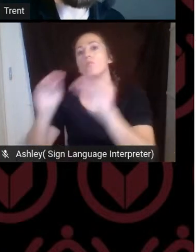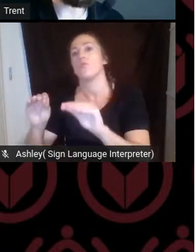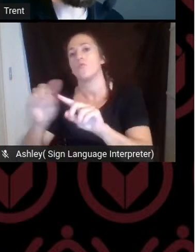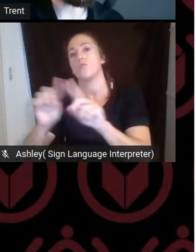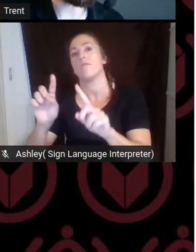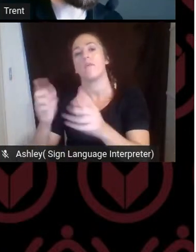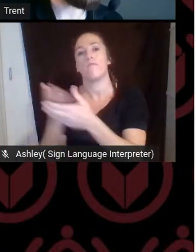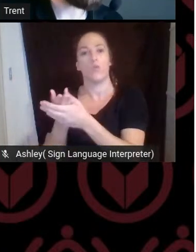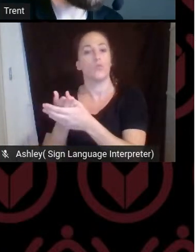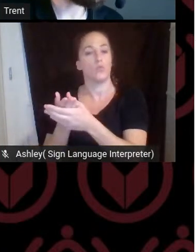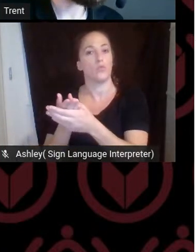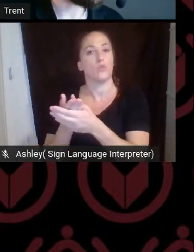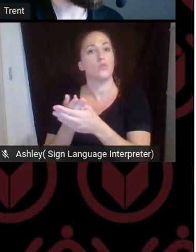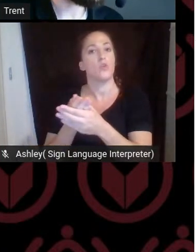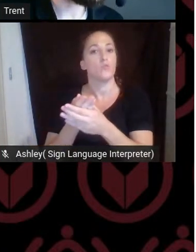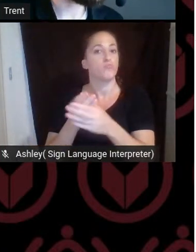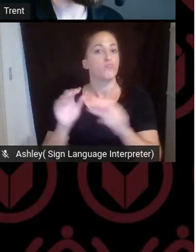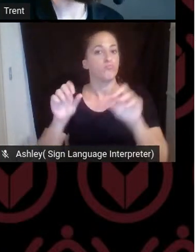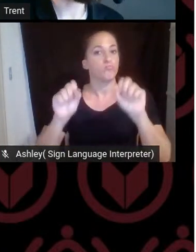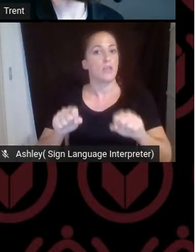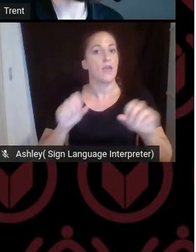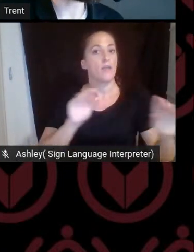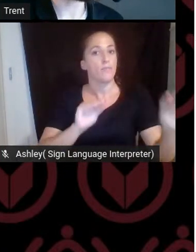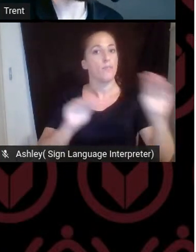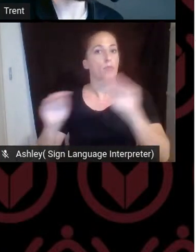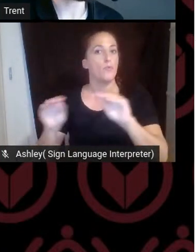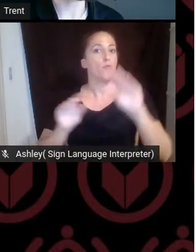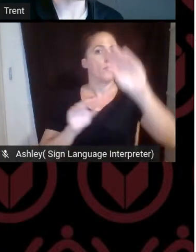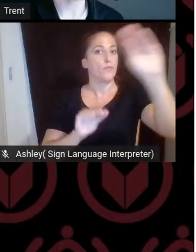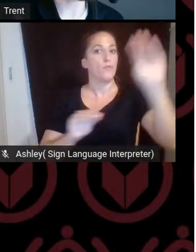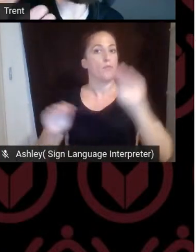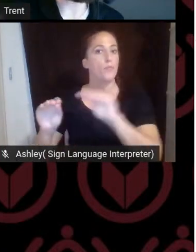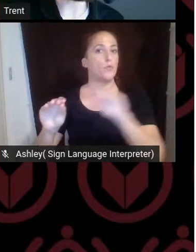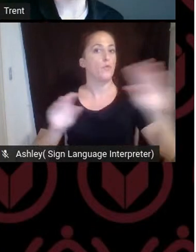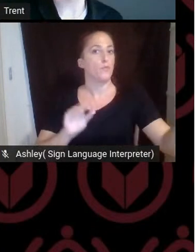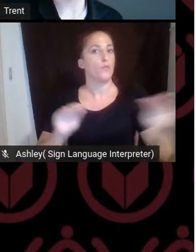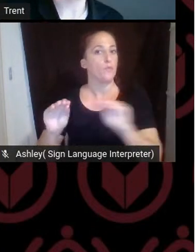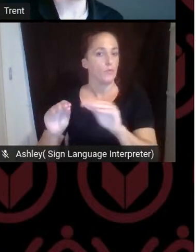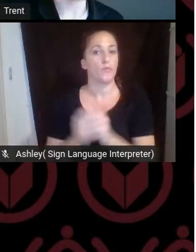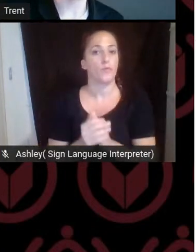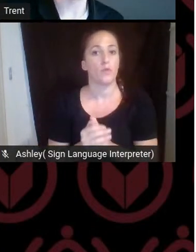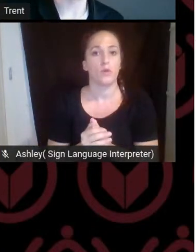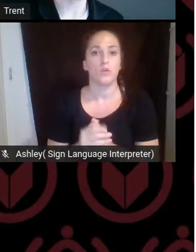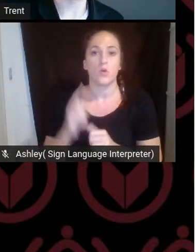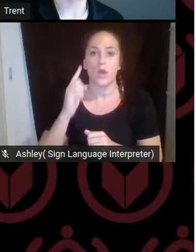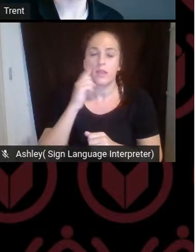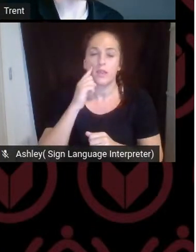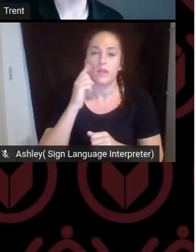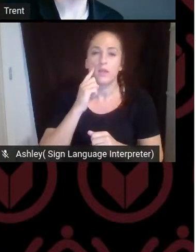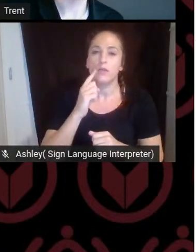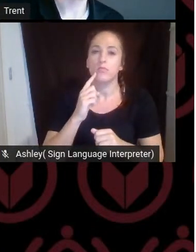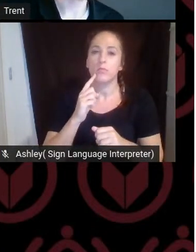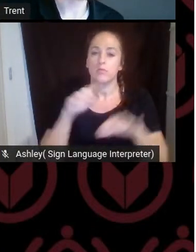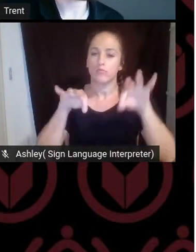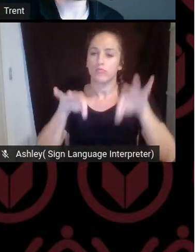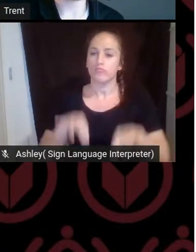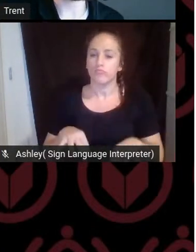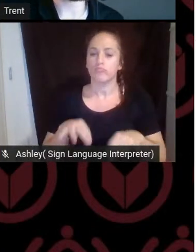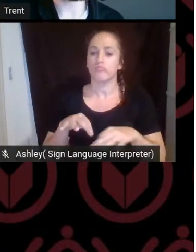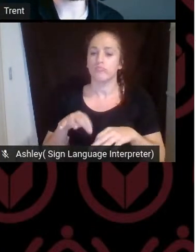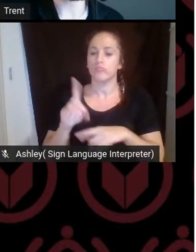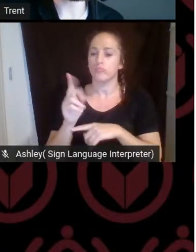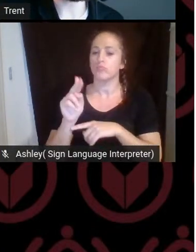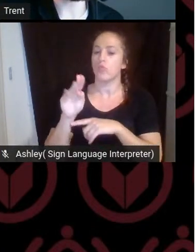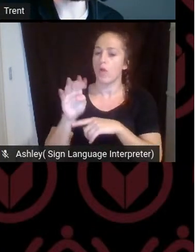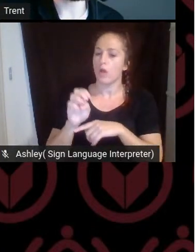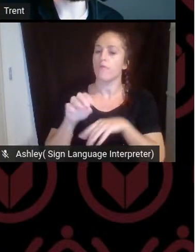I think for the time being, that's the most basic information that we need for Drive. And